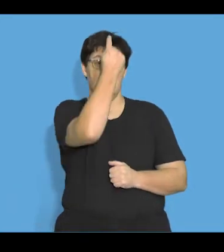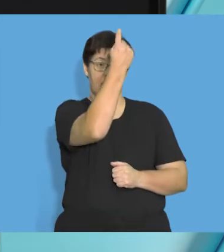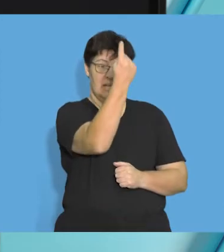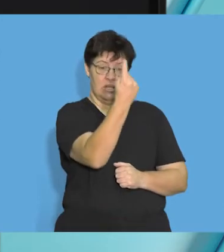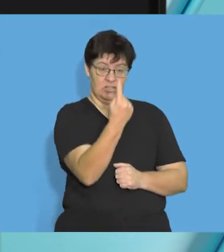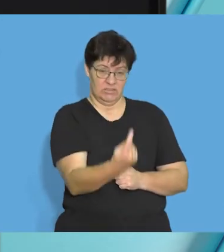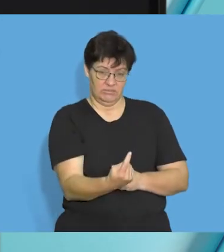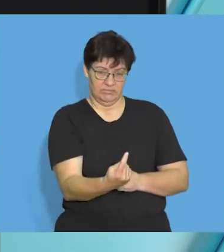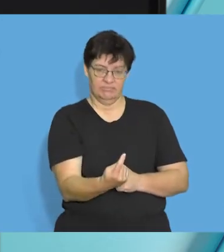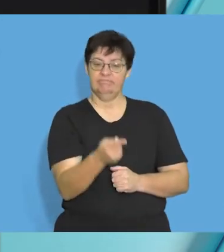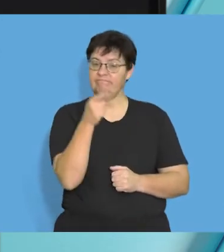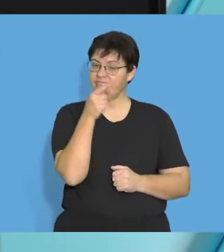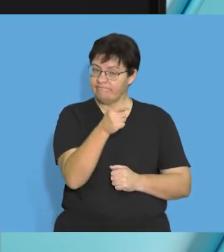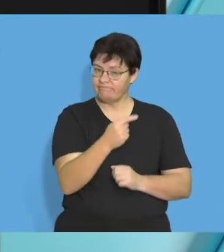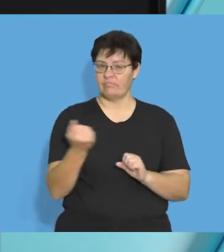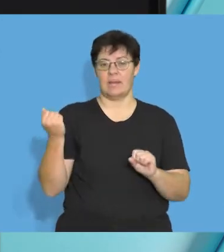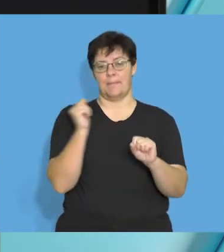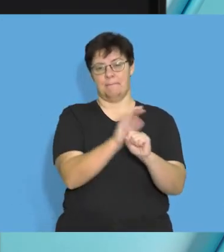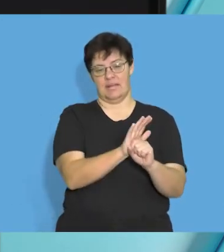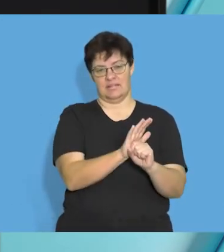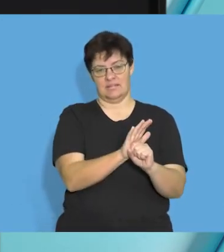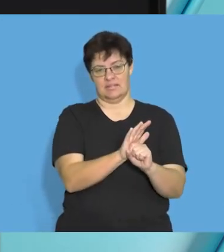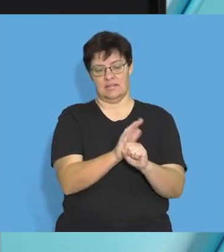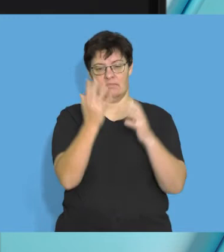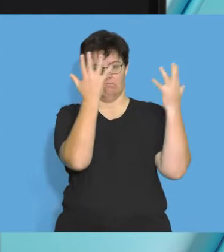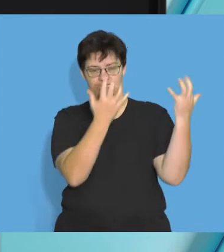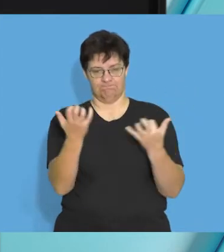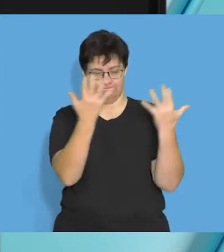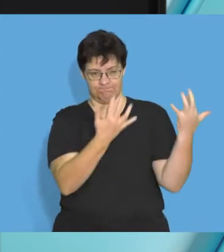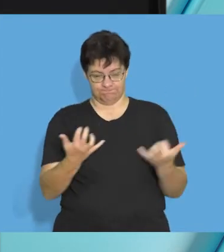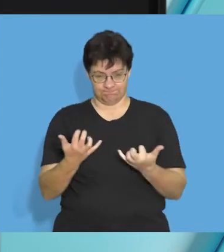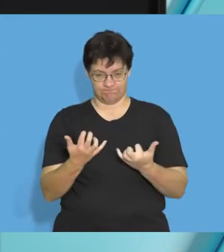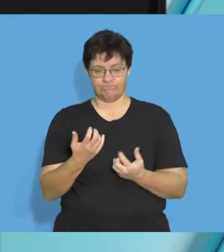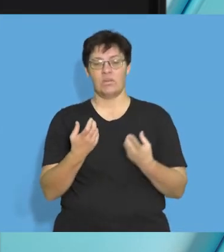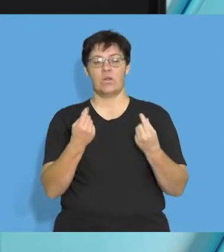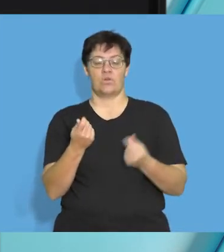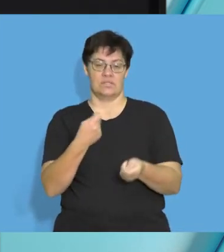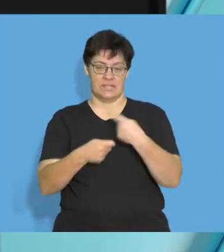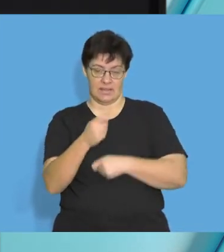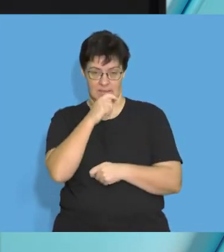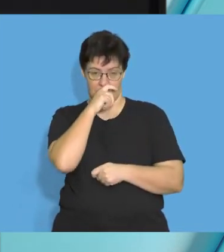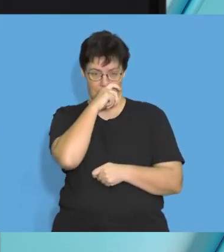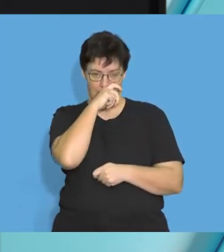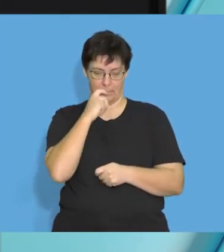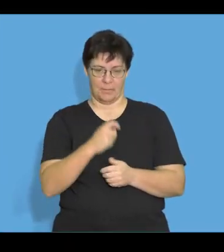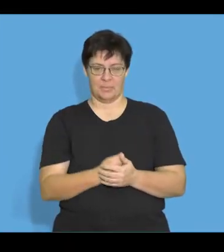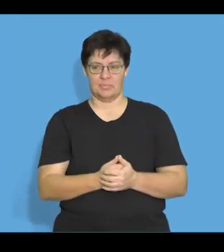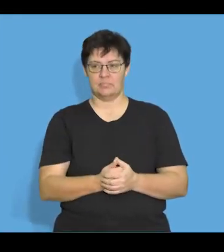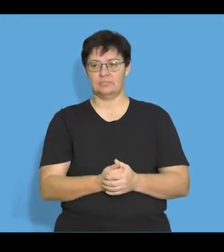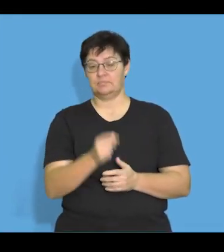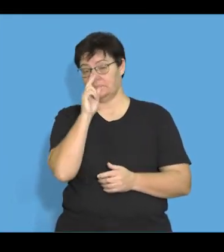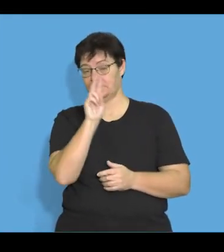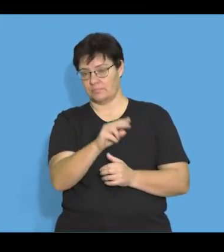transactions is going to impact on the calculation of your cost of sales. Watch